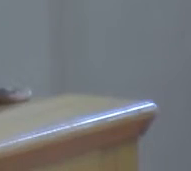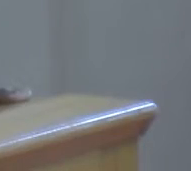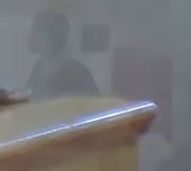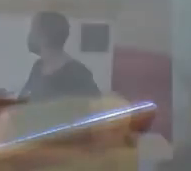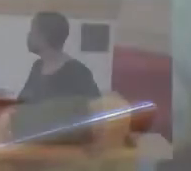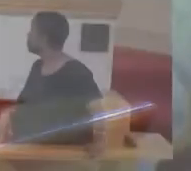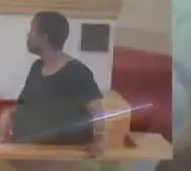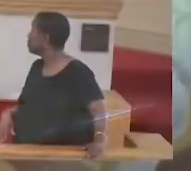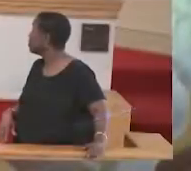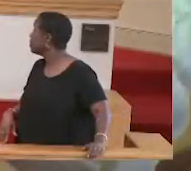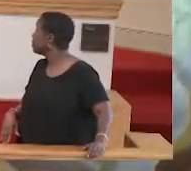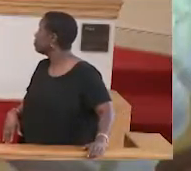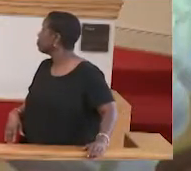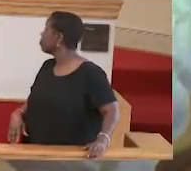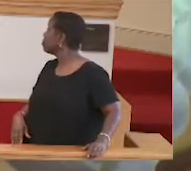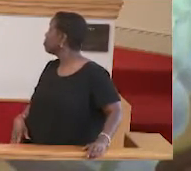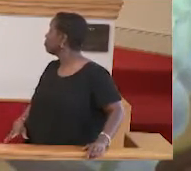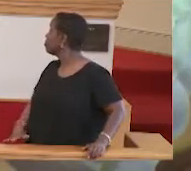Amen.